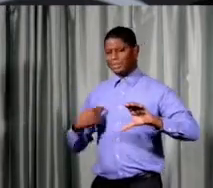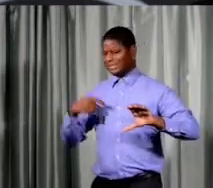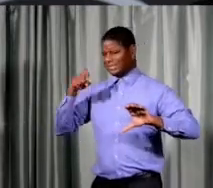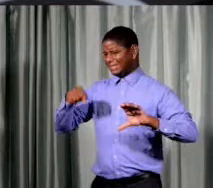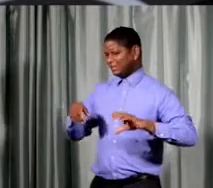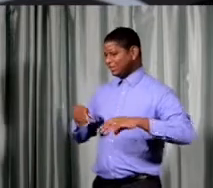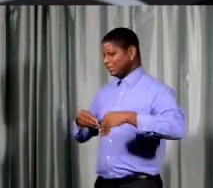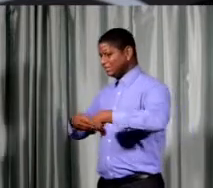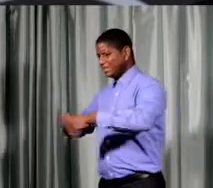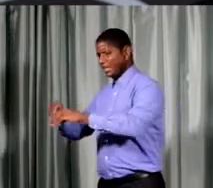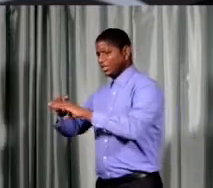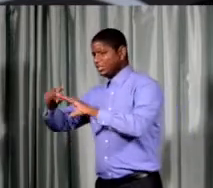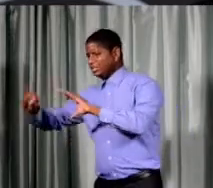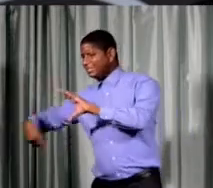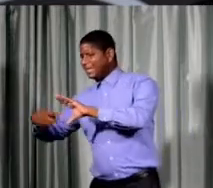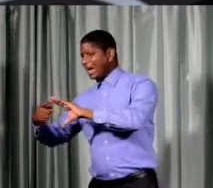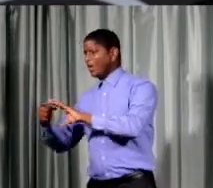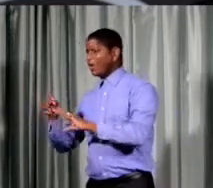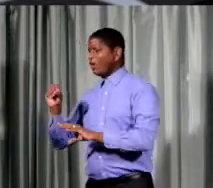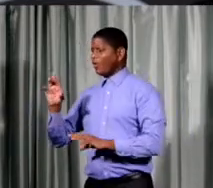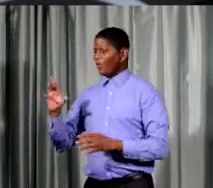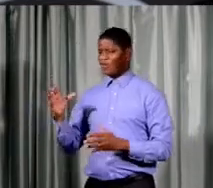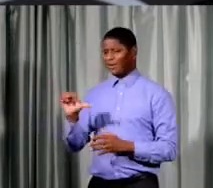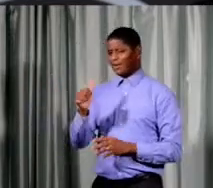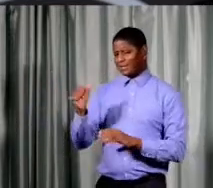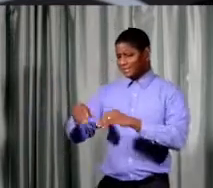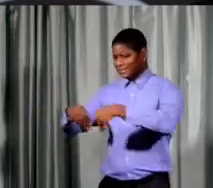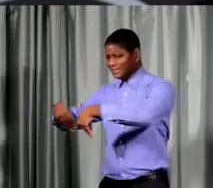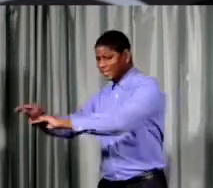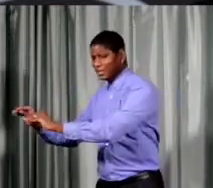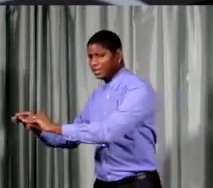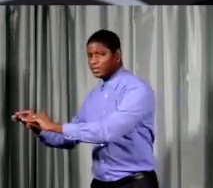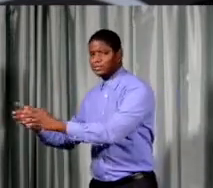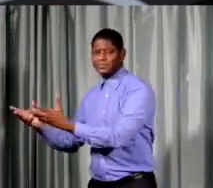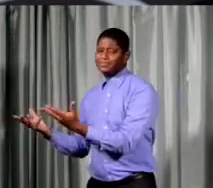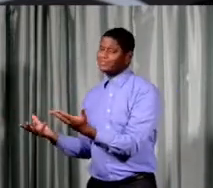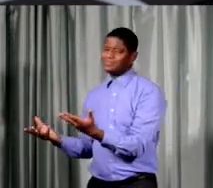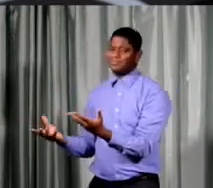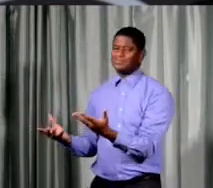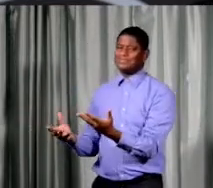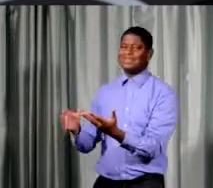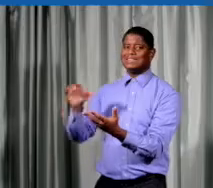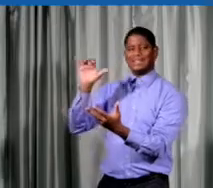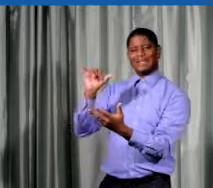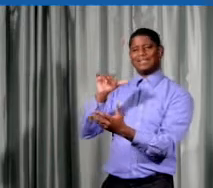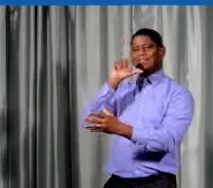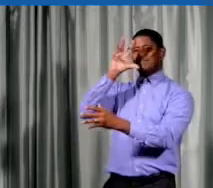open the wardrobe and sell some of the pumps, that is not liquidity.